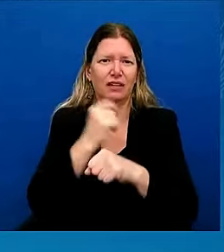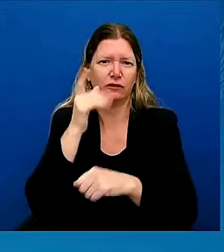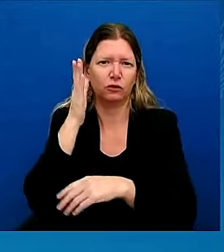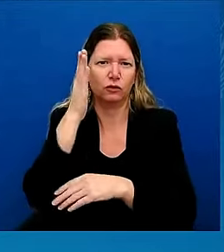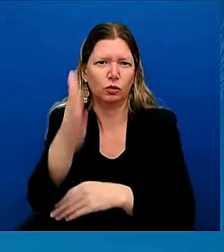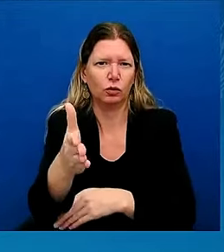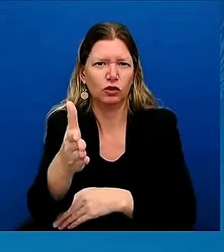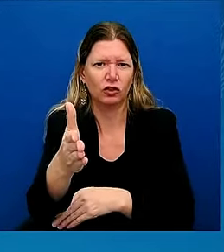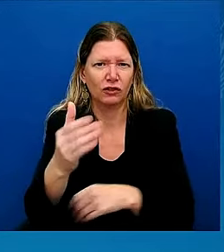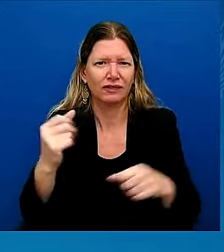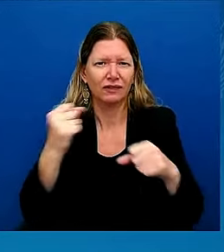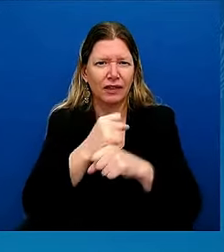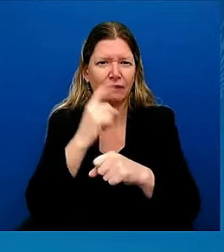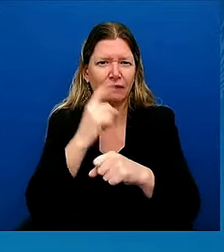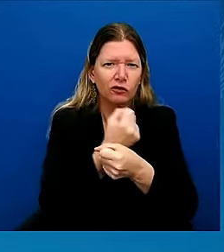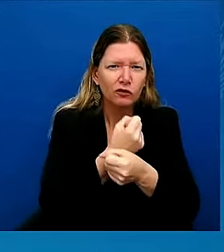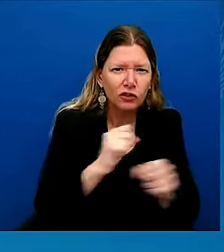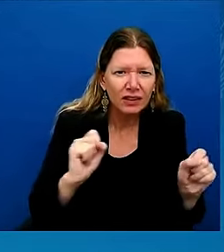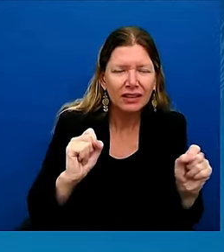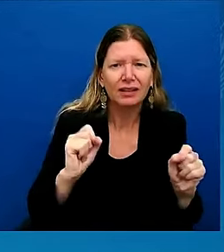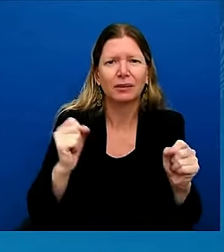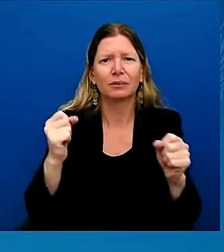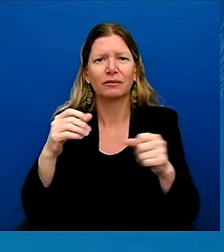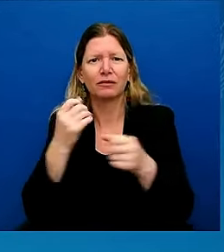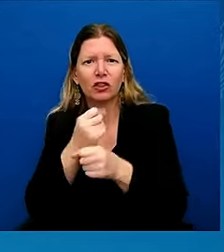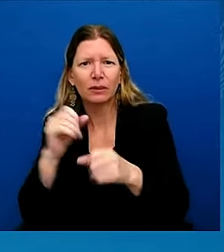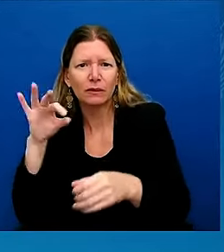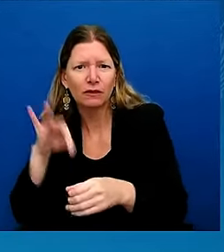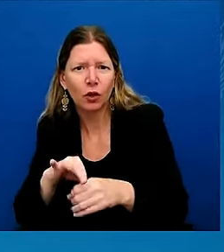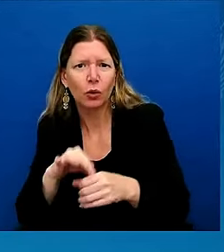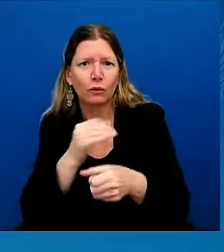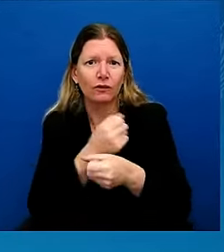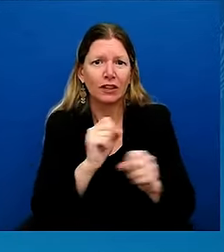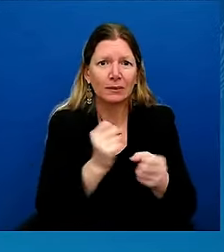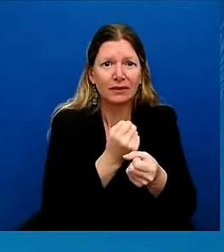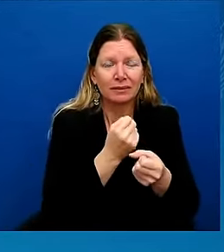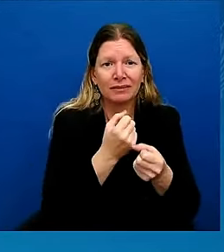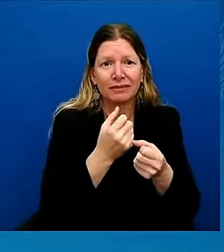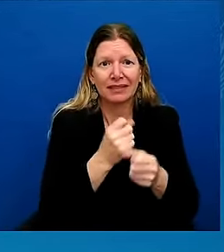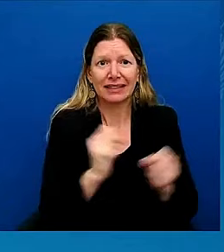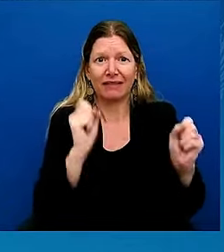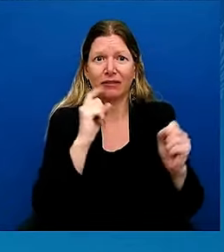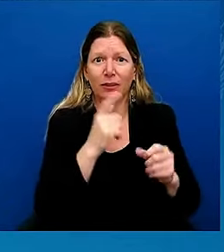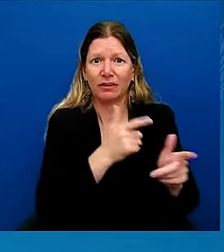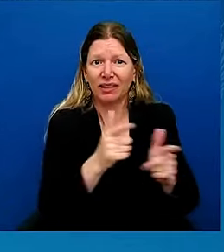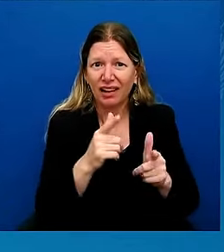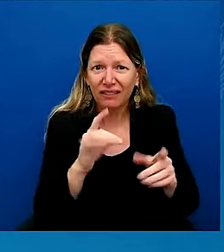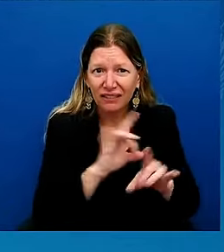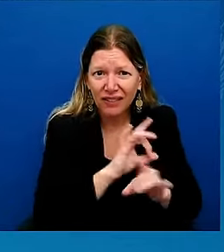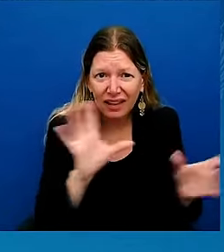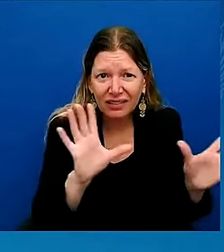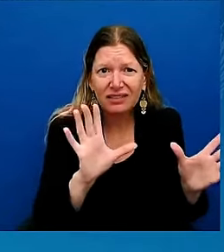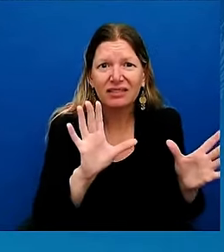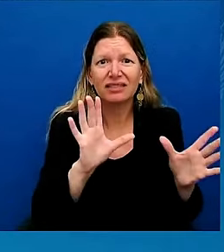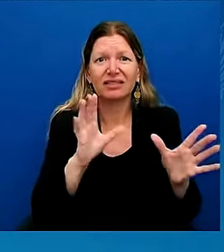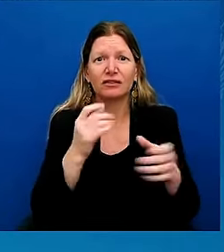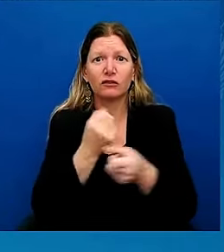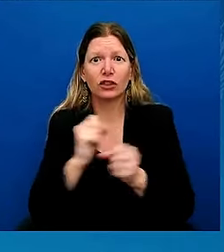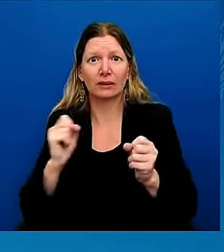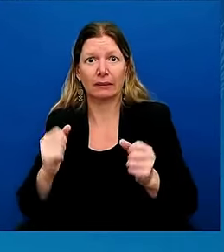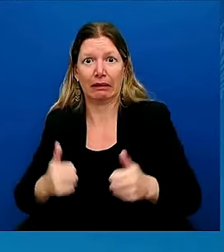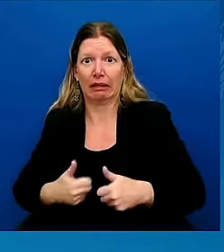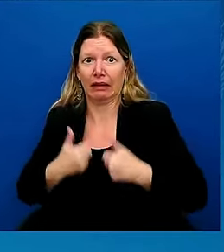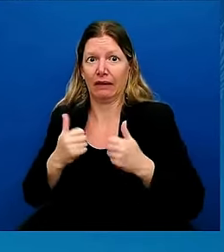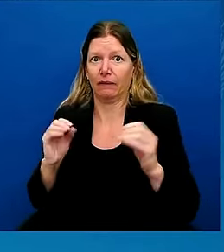the freedom to love who you love openly and with pride, and the freedom of a woman to make decisions about her own